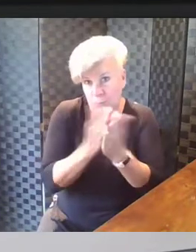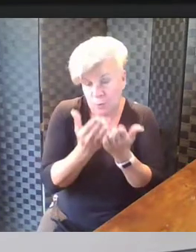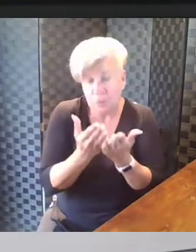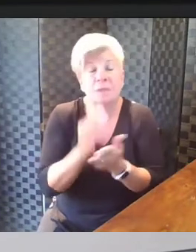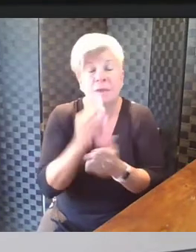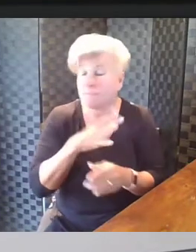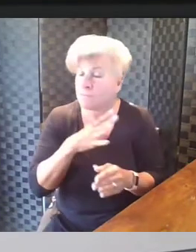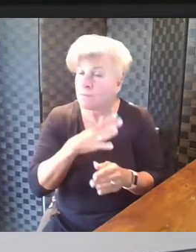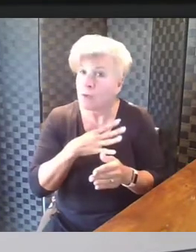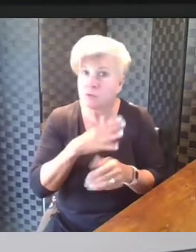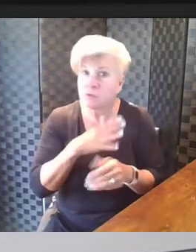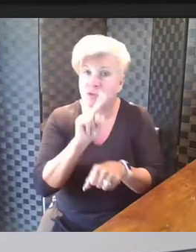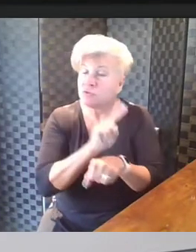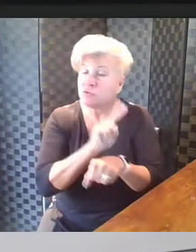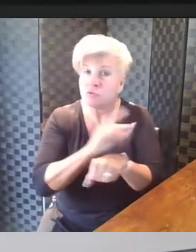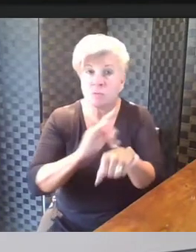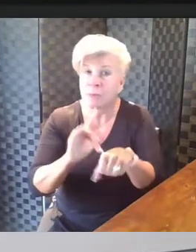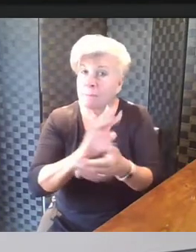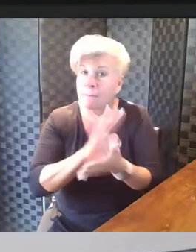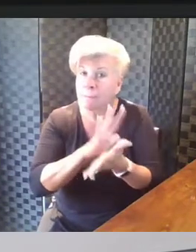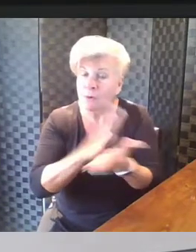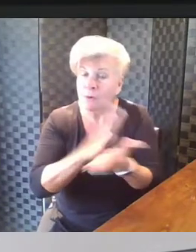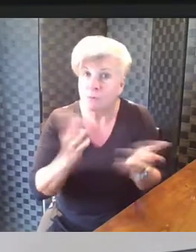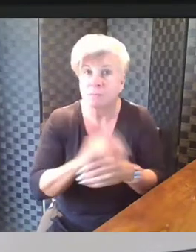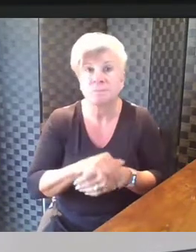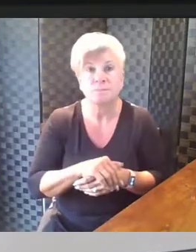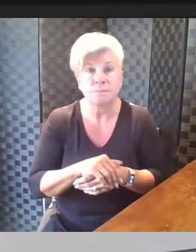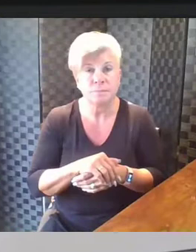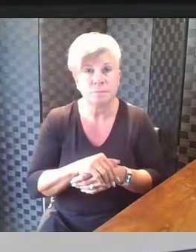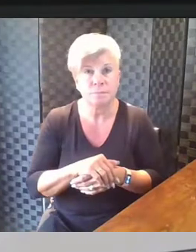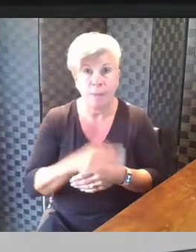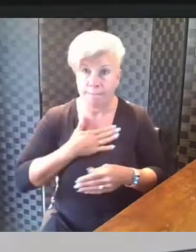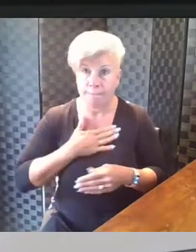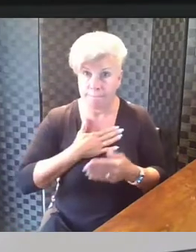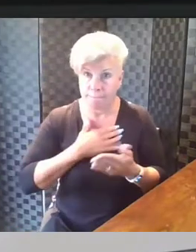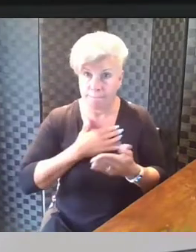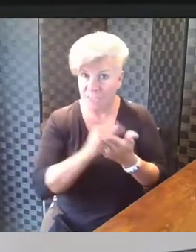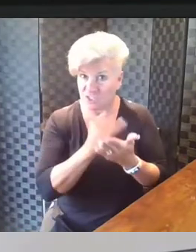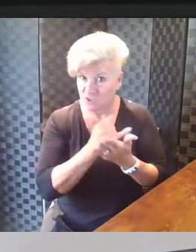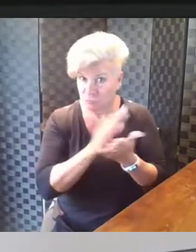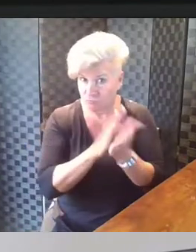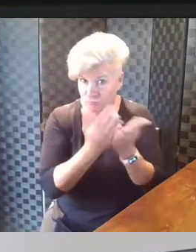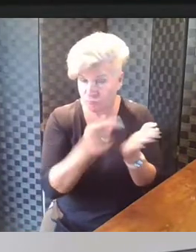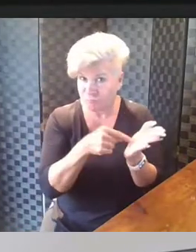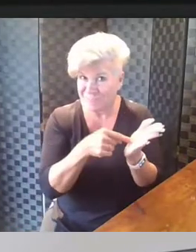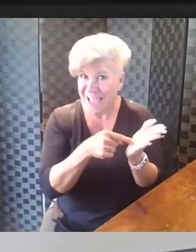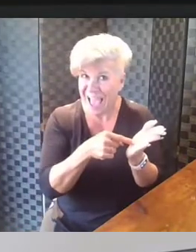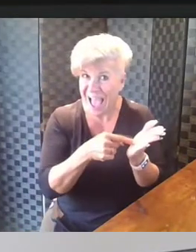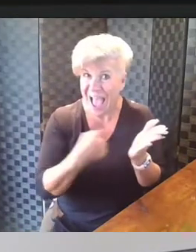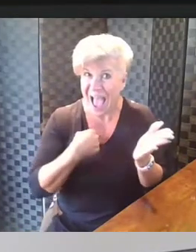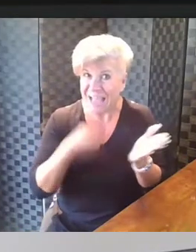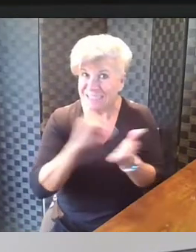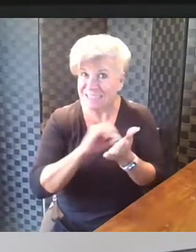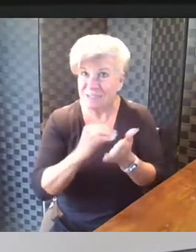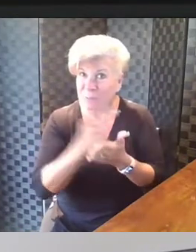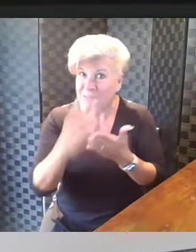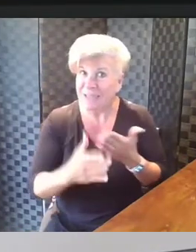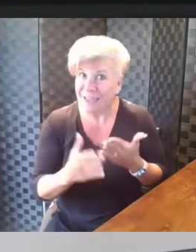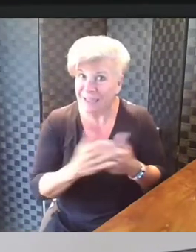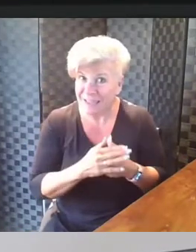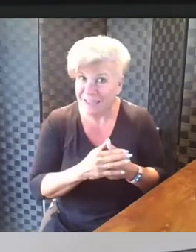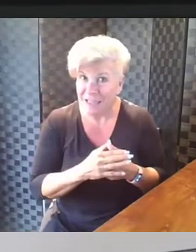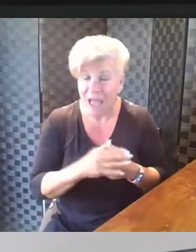be writing and drawing and learning all summer long, isn't it? So here's my journal, and I did a page while you were gone. I used one of those vocabulary words